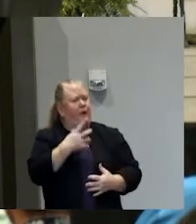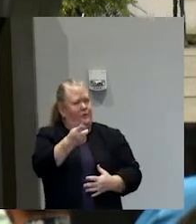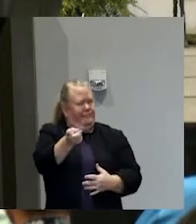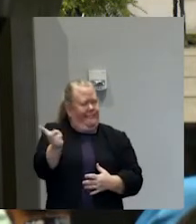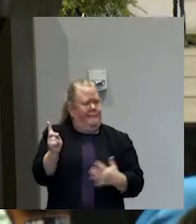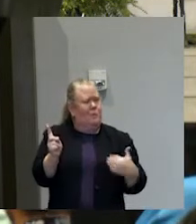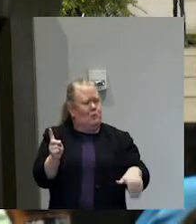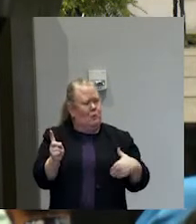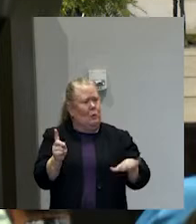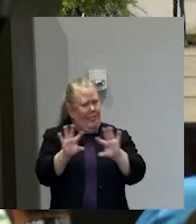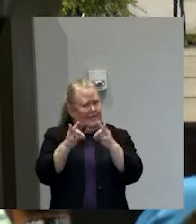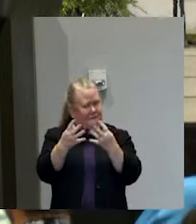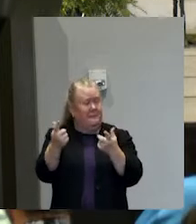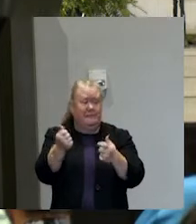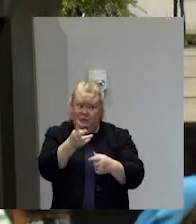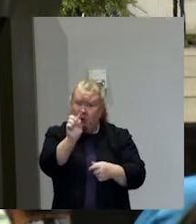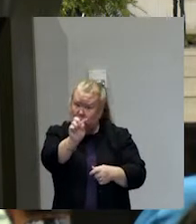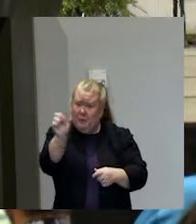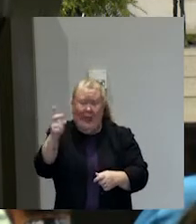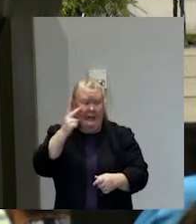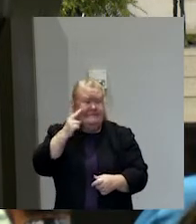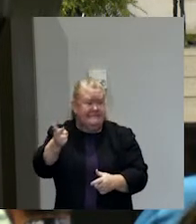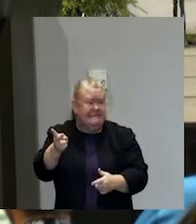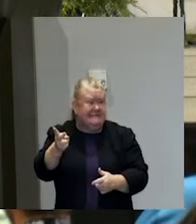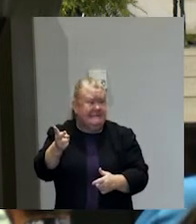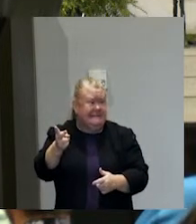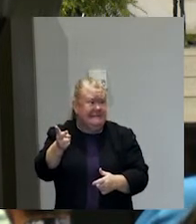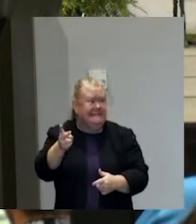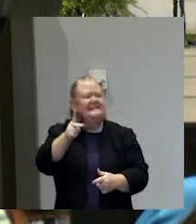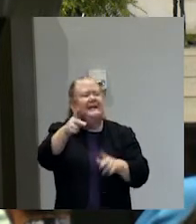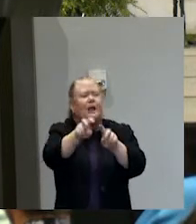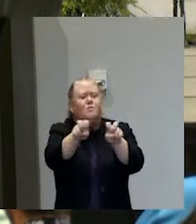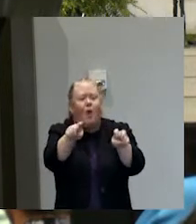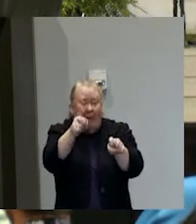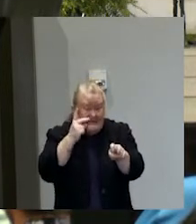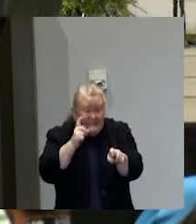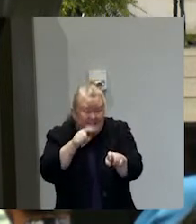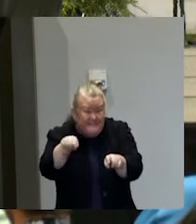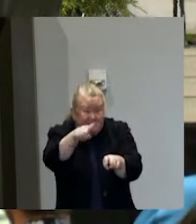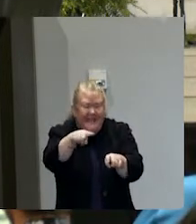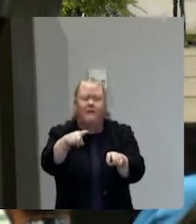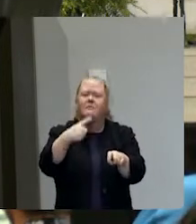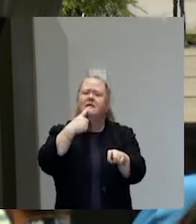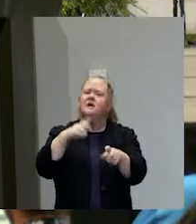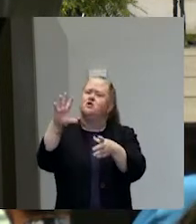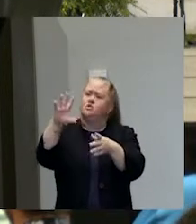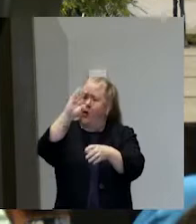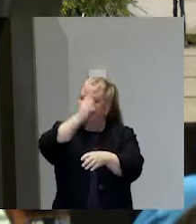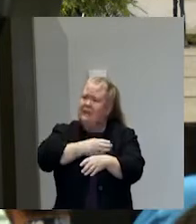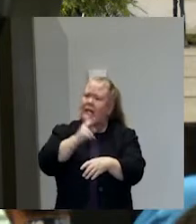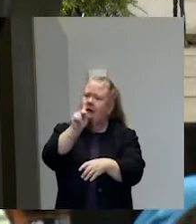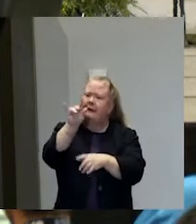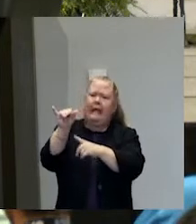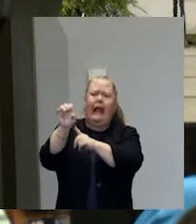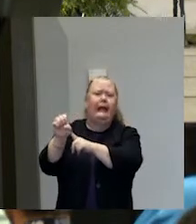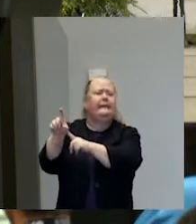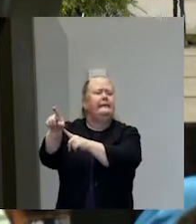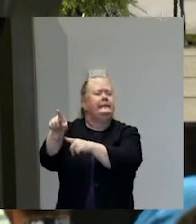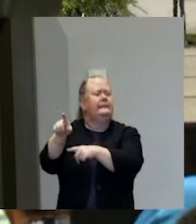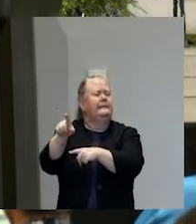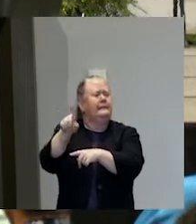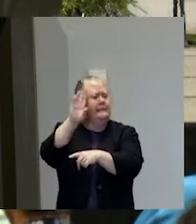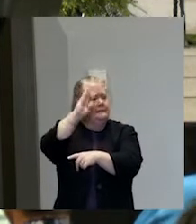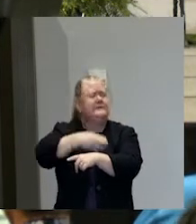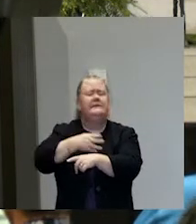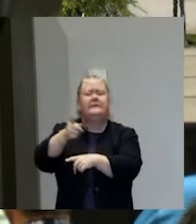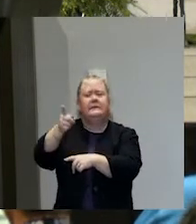and their families. There's a couple, I see them sitting in the second row here, that told you about their son Kai. Right. Yeah. There was a gentleman whose